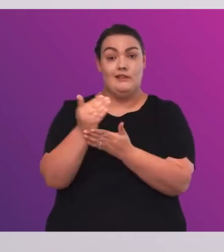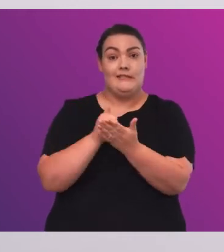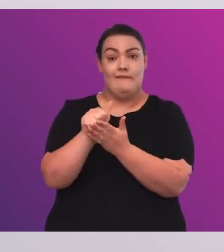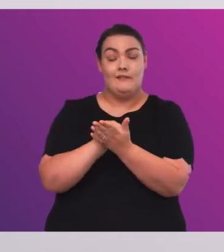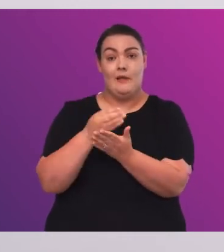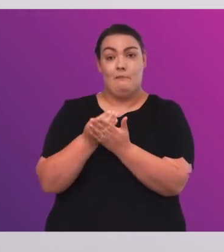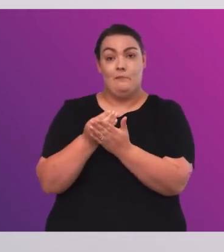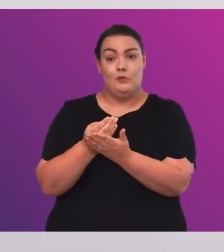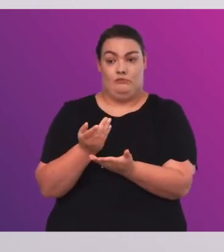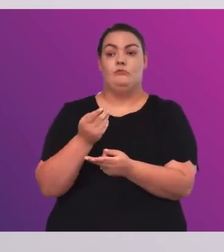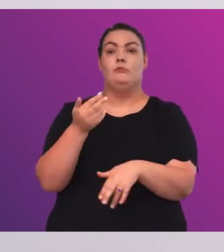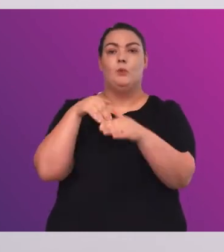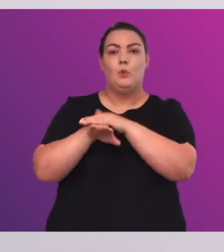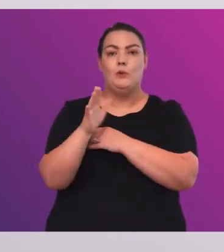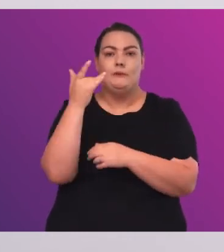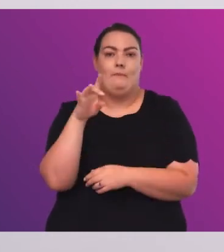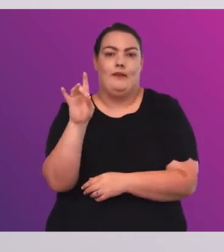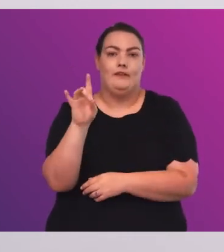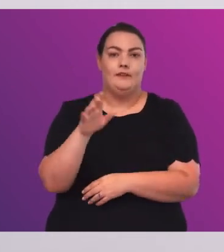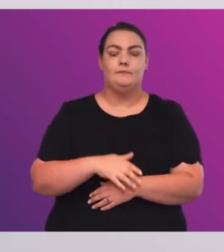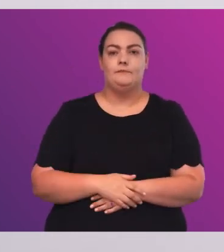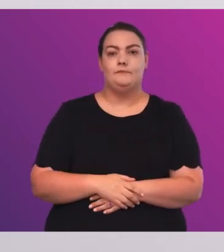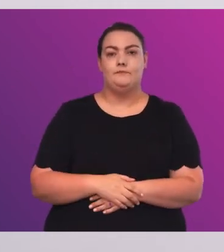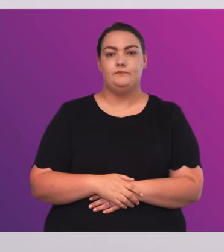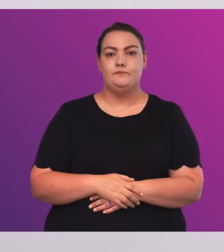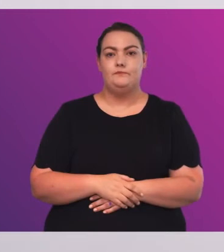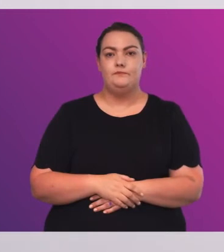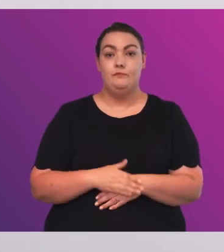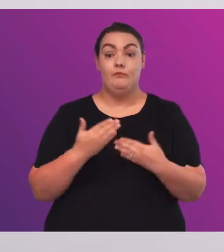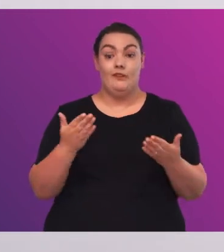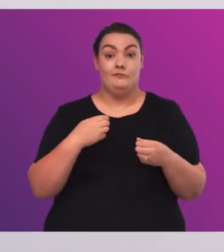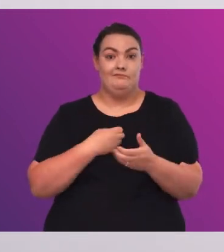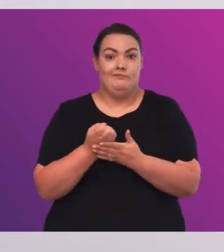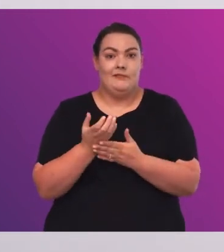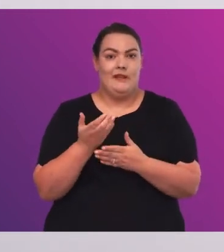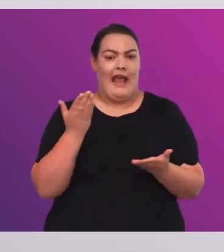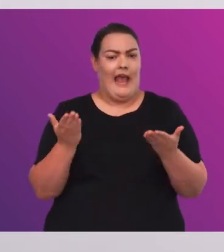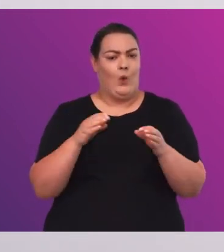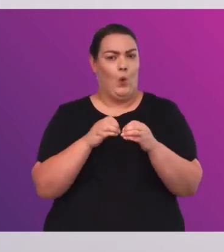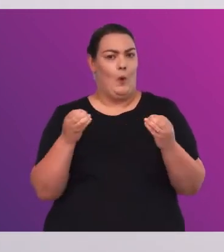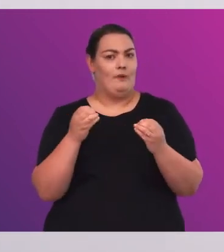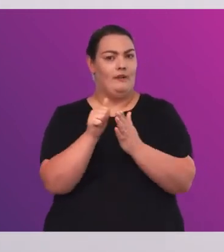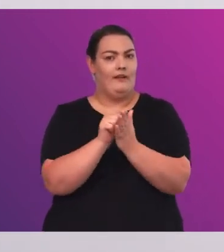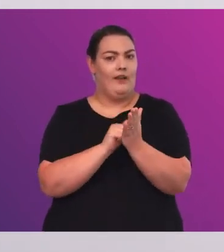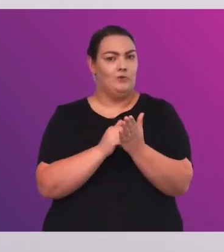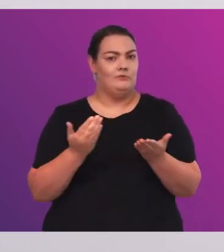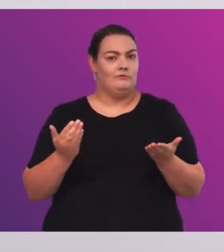bank. Now we will go through the steps of how you can open your own bank account.